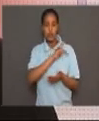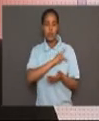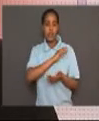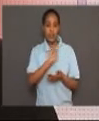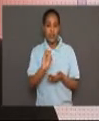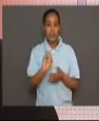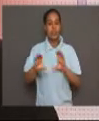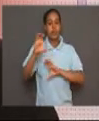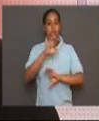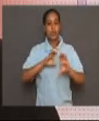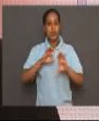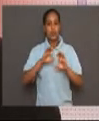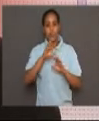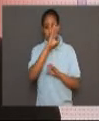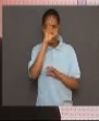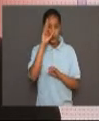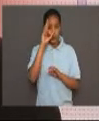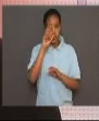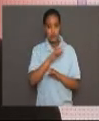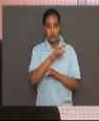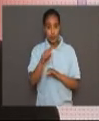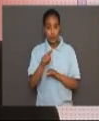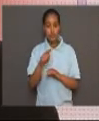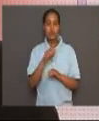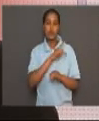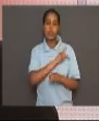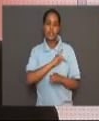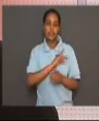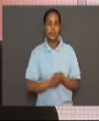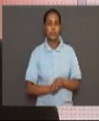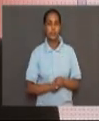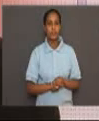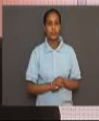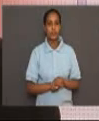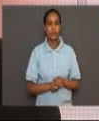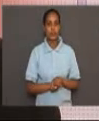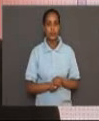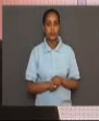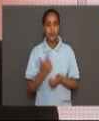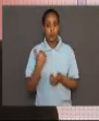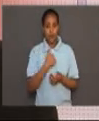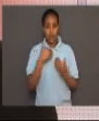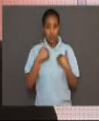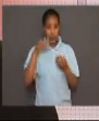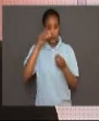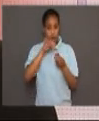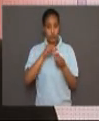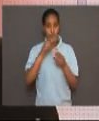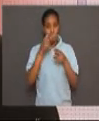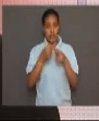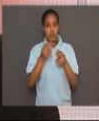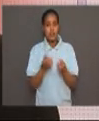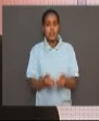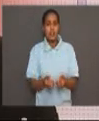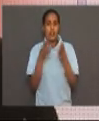and the chemical causes of those properties. We have also named